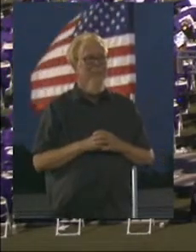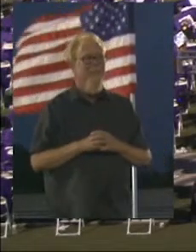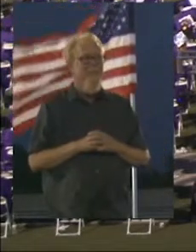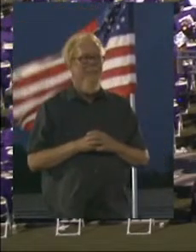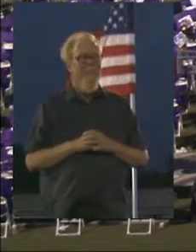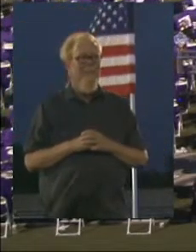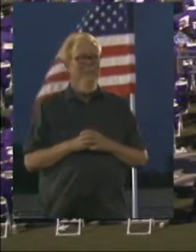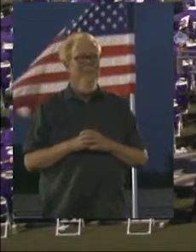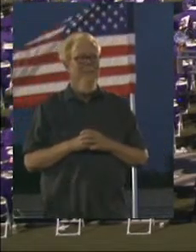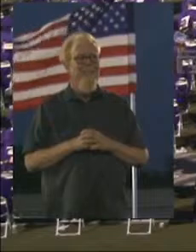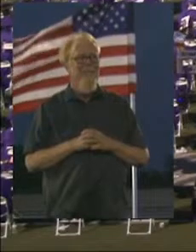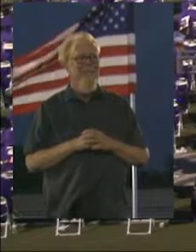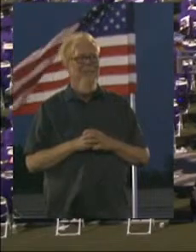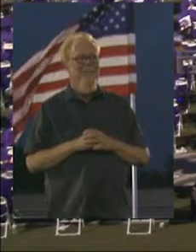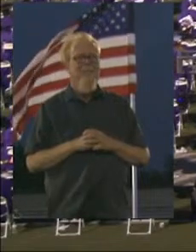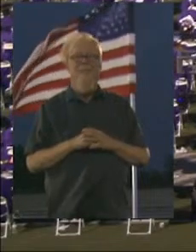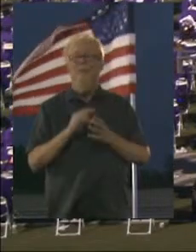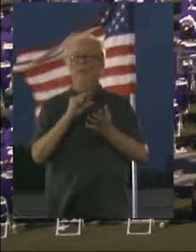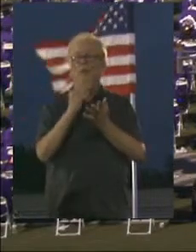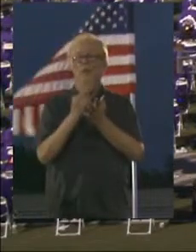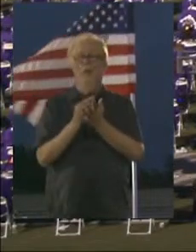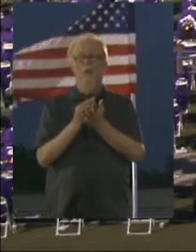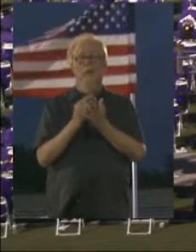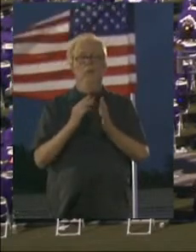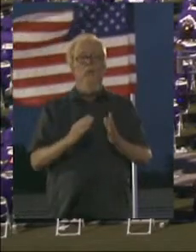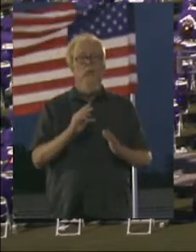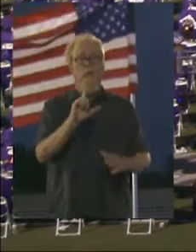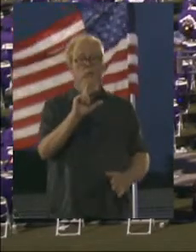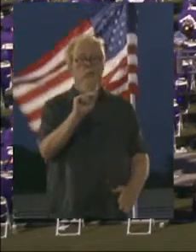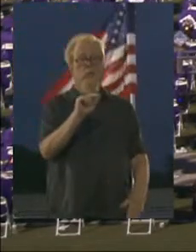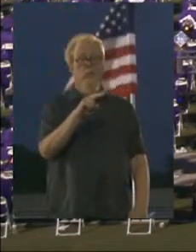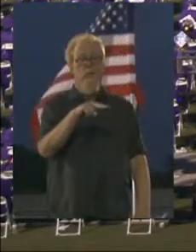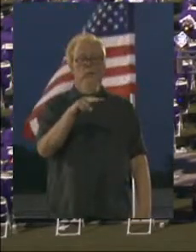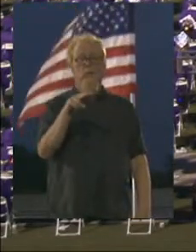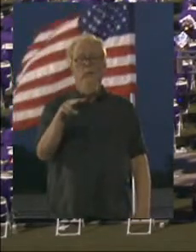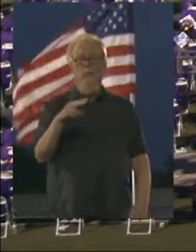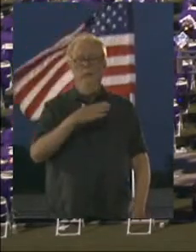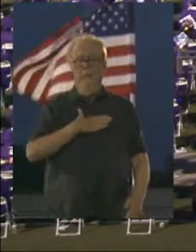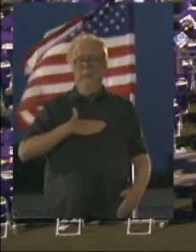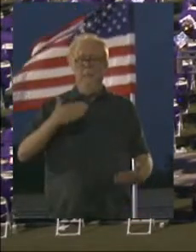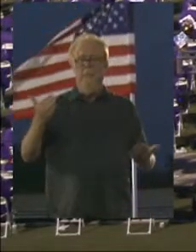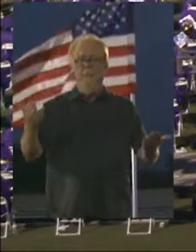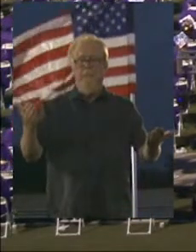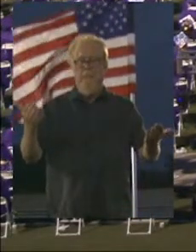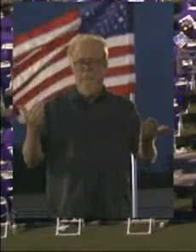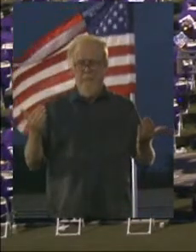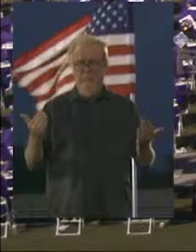time. Will the graduates of 2022 please come forward?